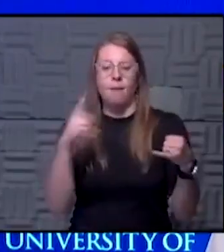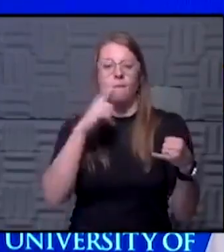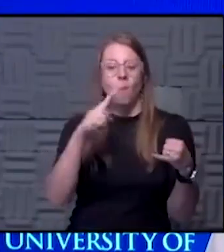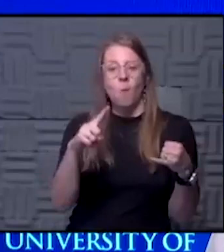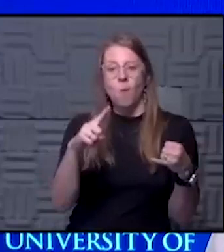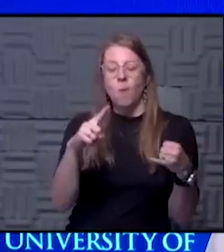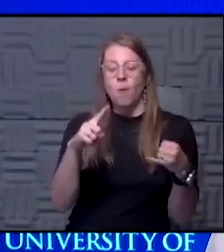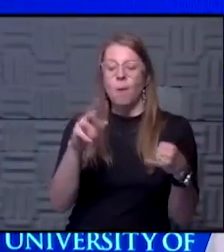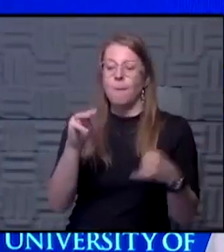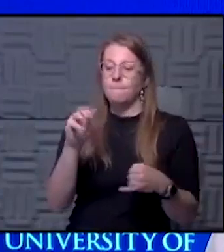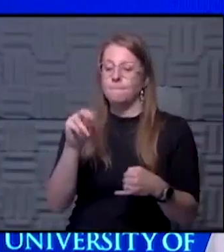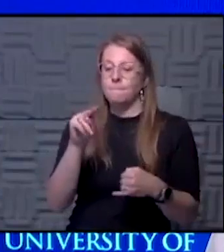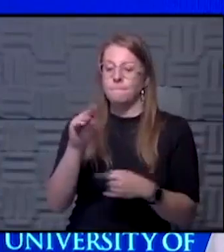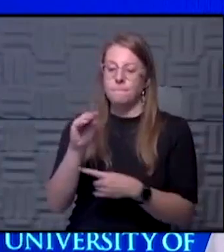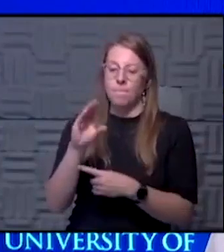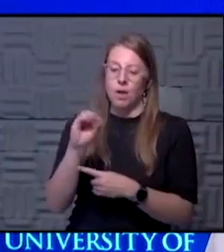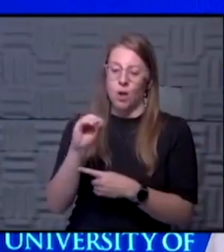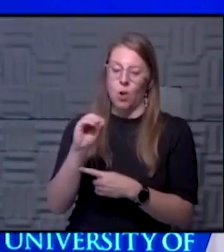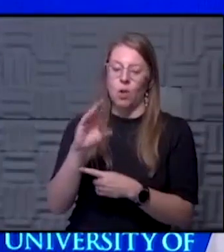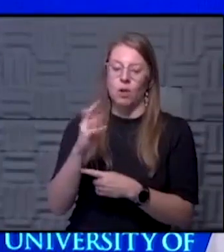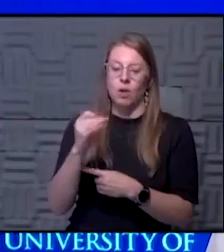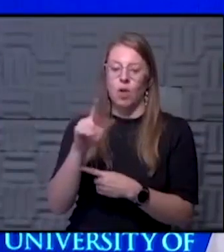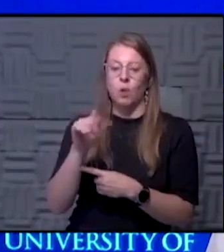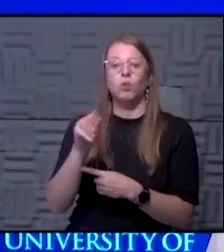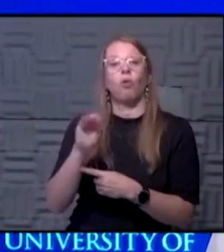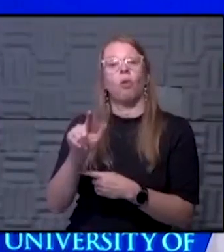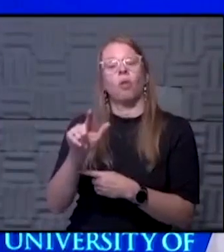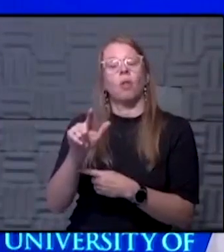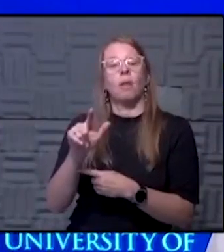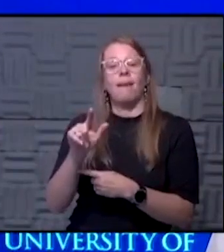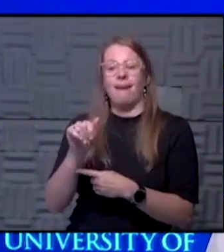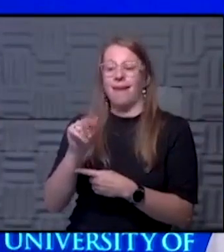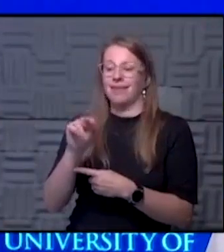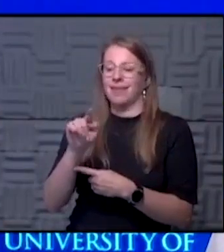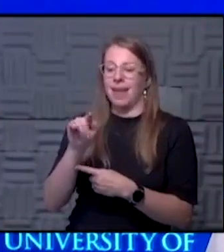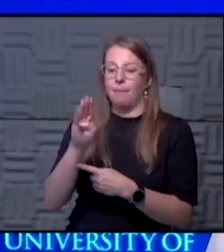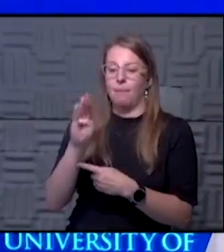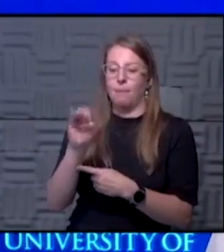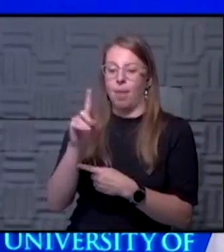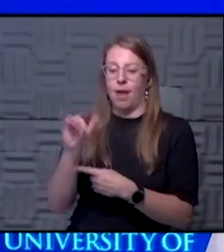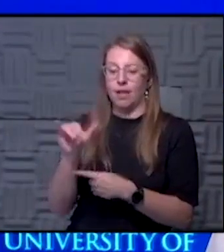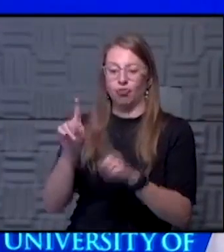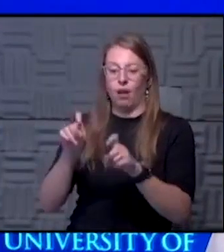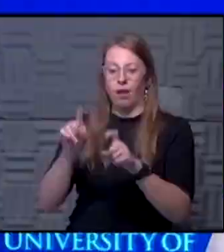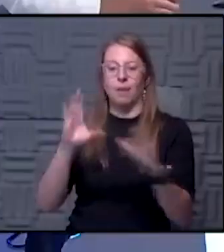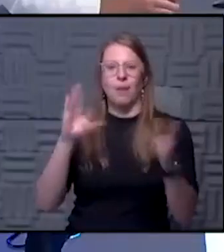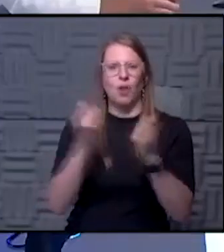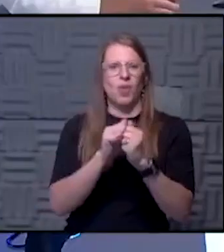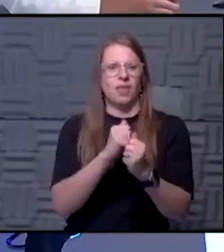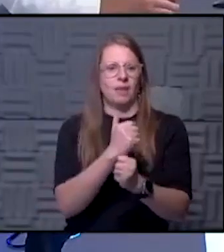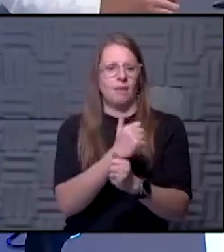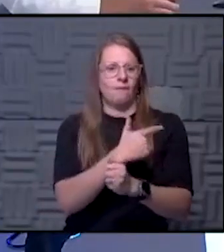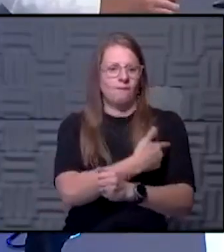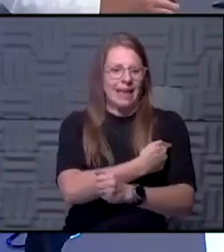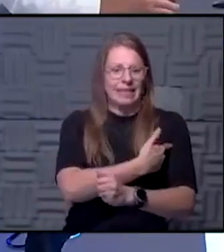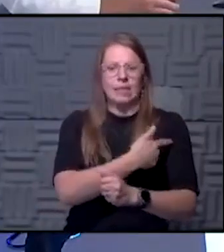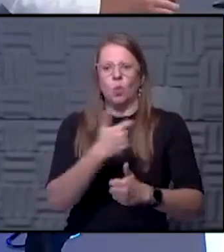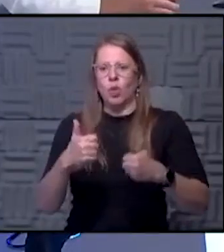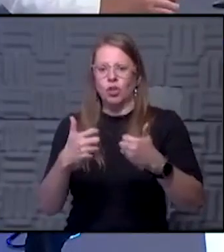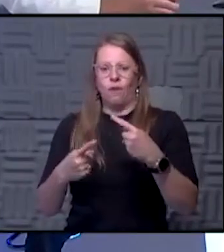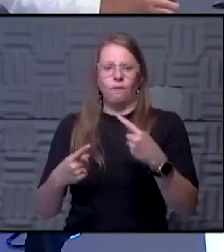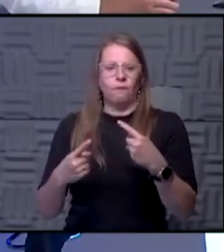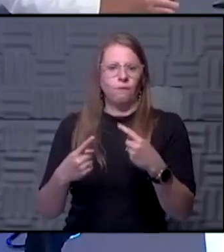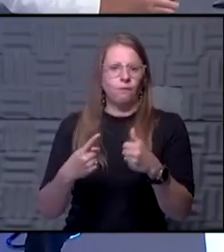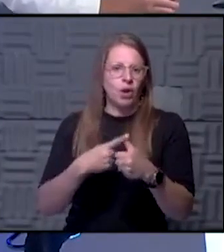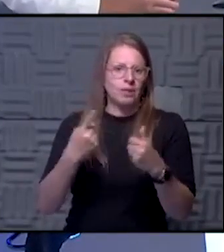these monoclonal antibody trials, therapies. if there's more of them? And he wants you to compare to the vaccine. Which is going to come first? Which